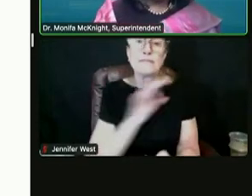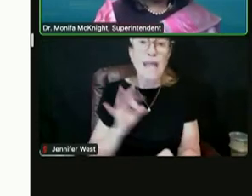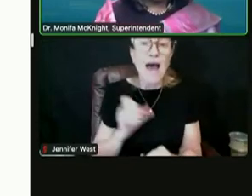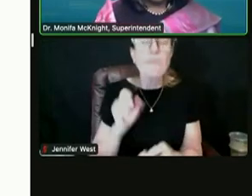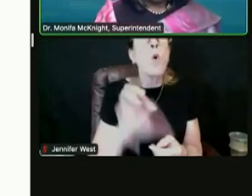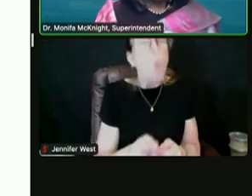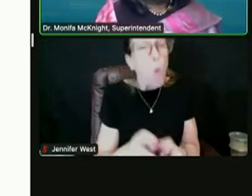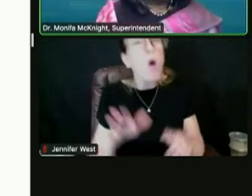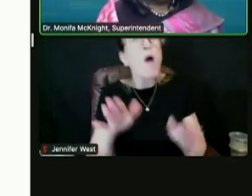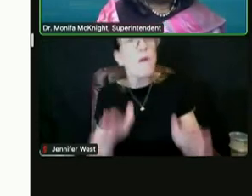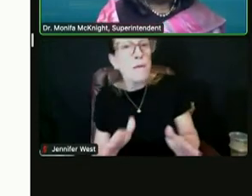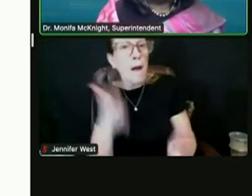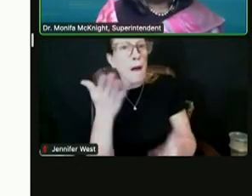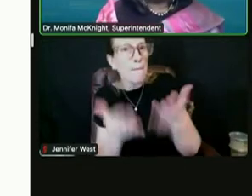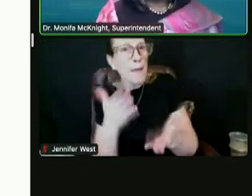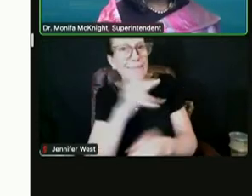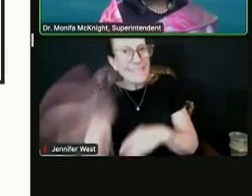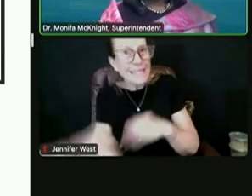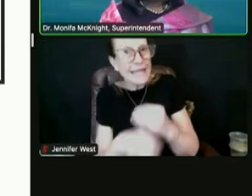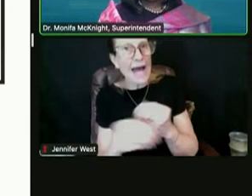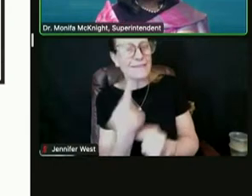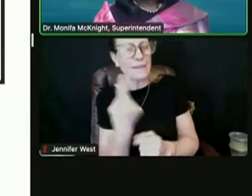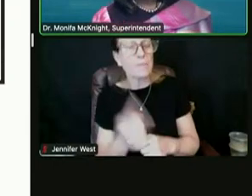information. Next slide, please.